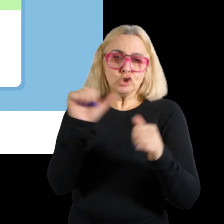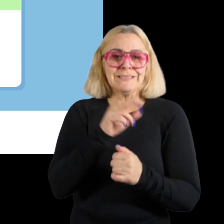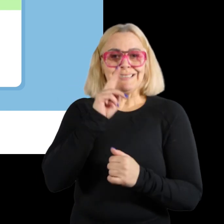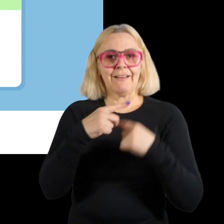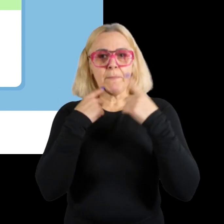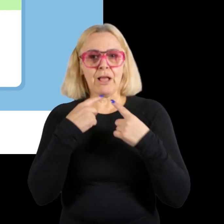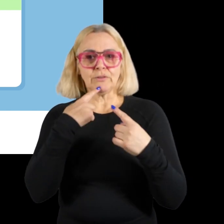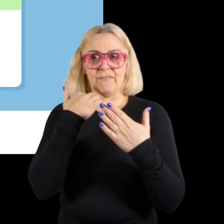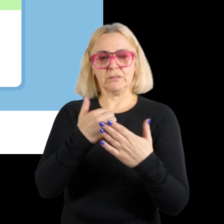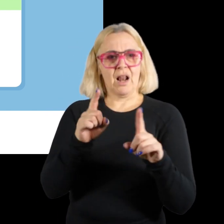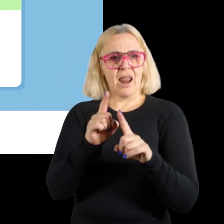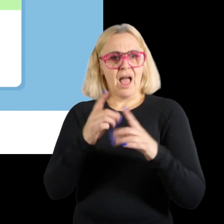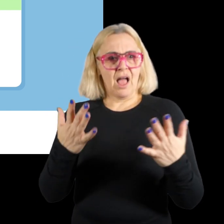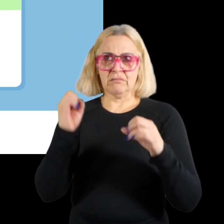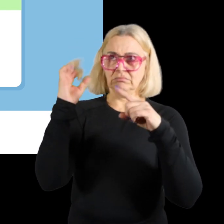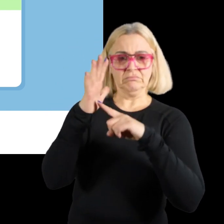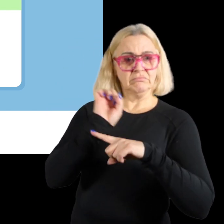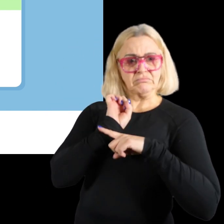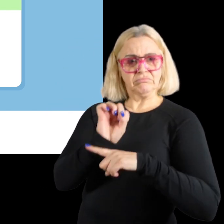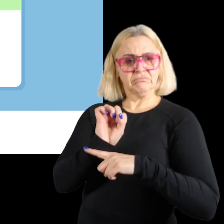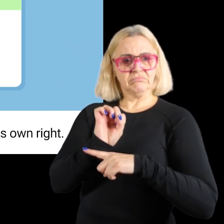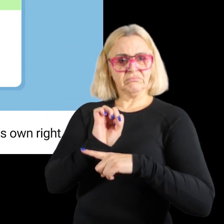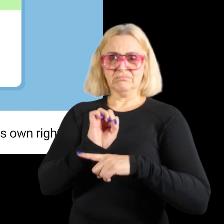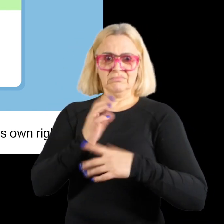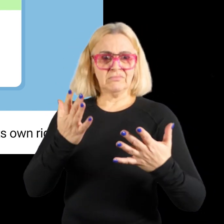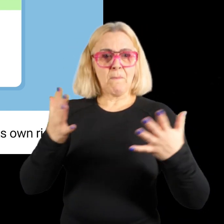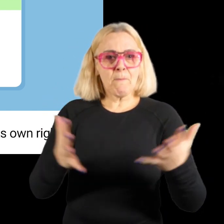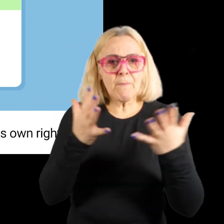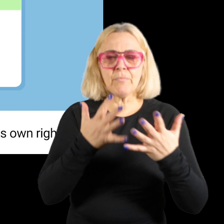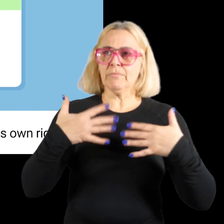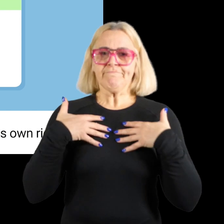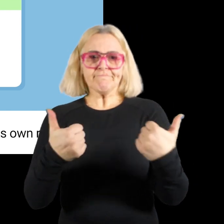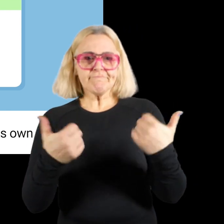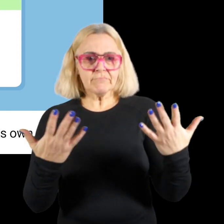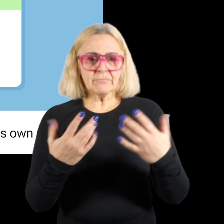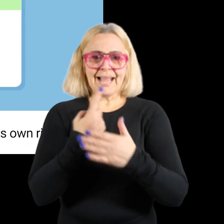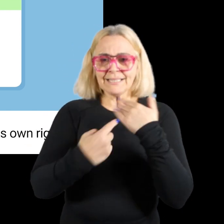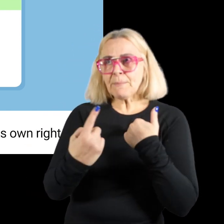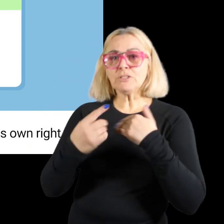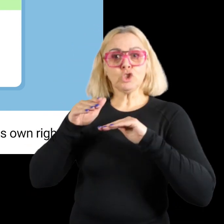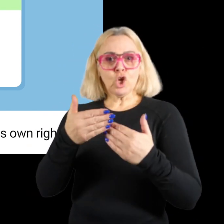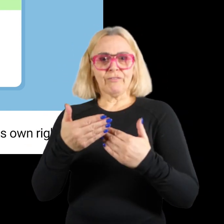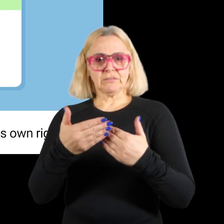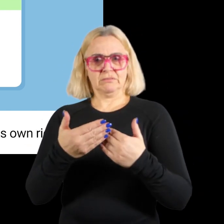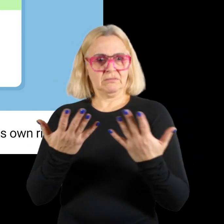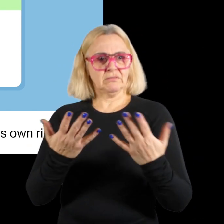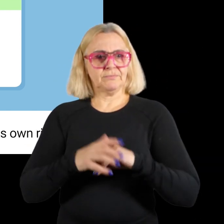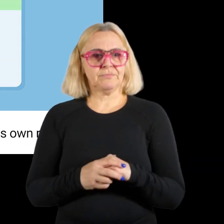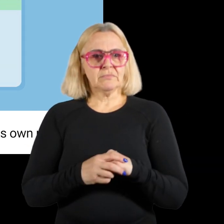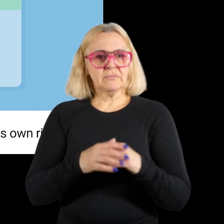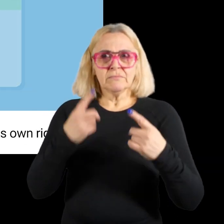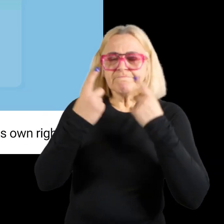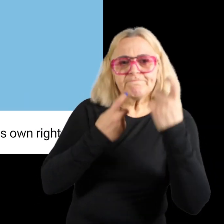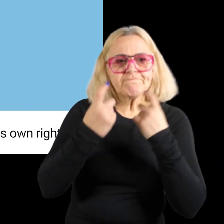view information and advice as playing a key part of prevention programmes to promote greater well-being, independence, and as a service in its